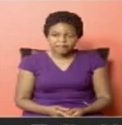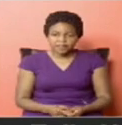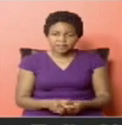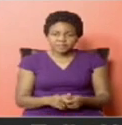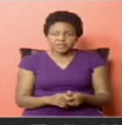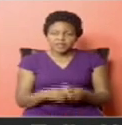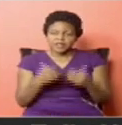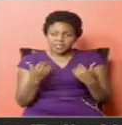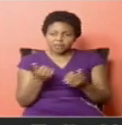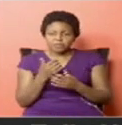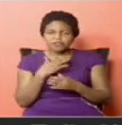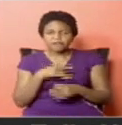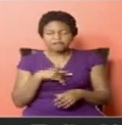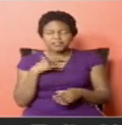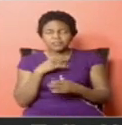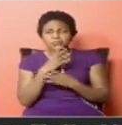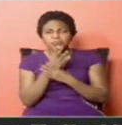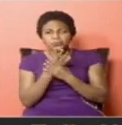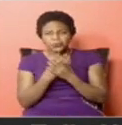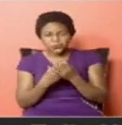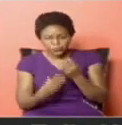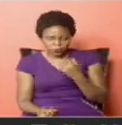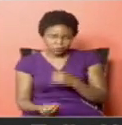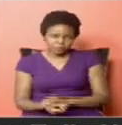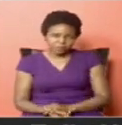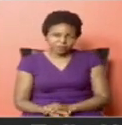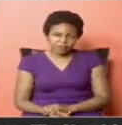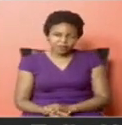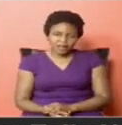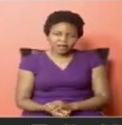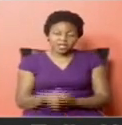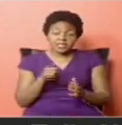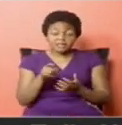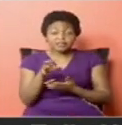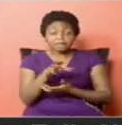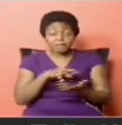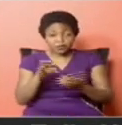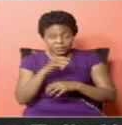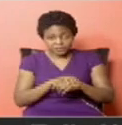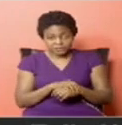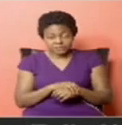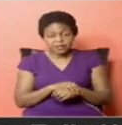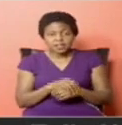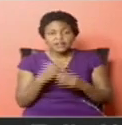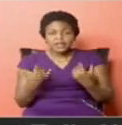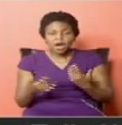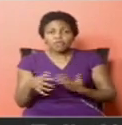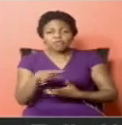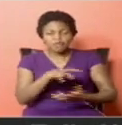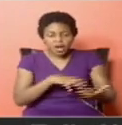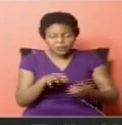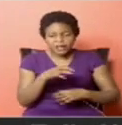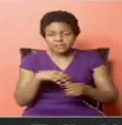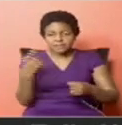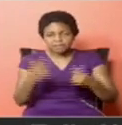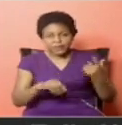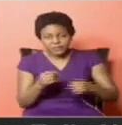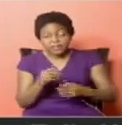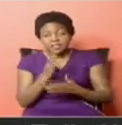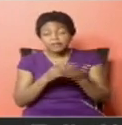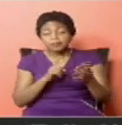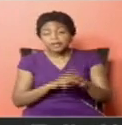of frustration being so immense and tense, is violence. And violence, although is not the